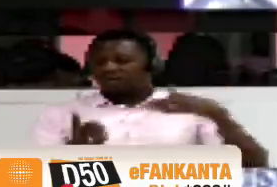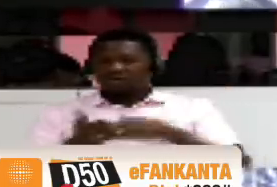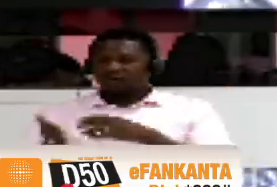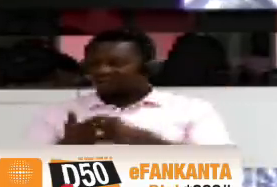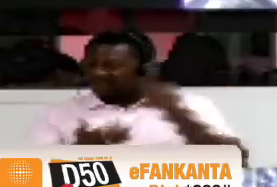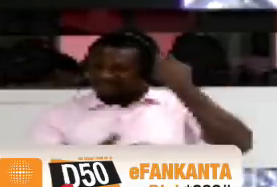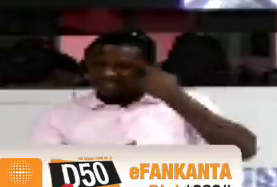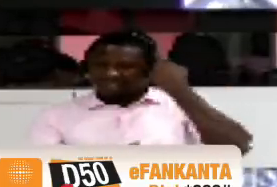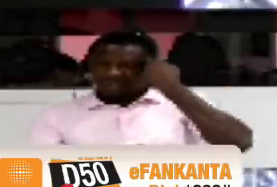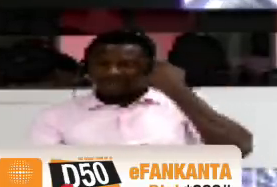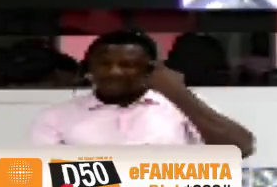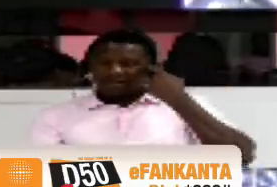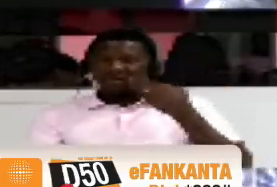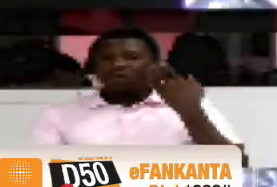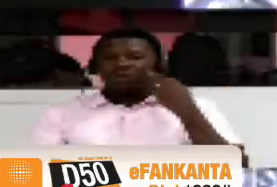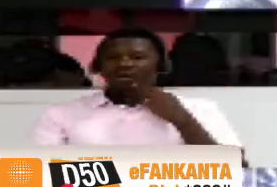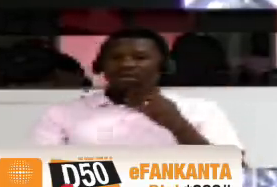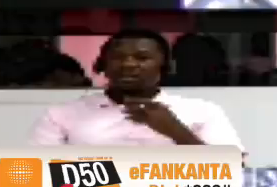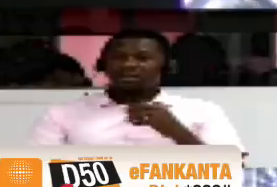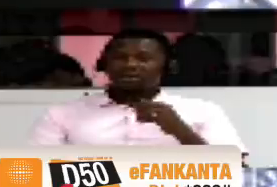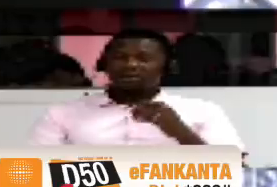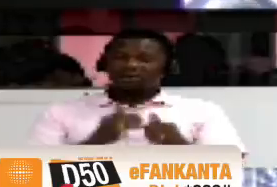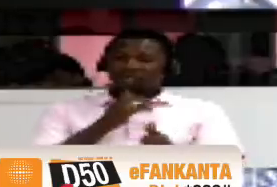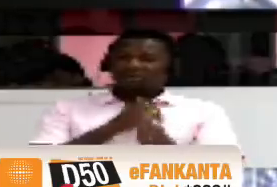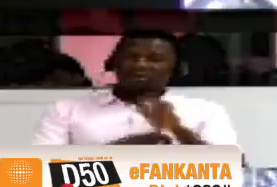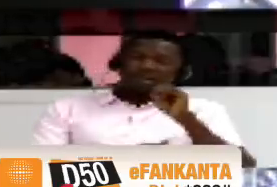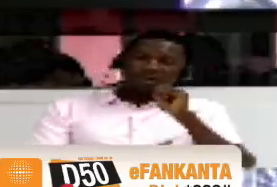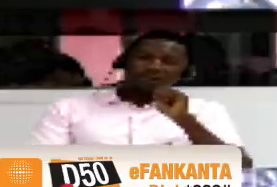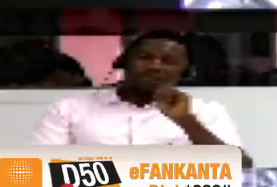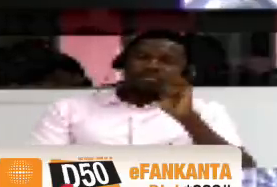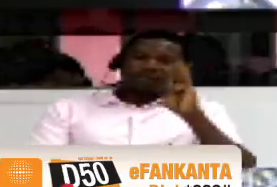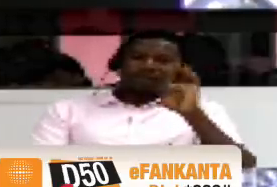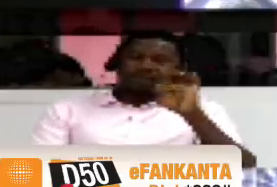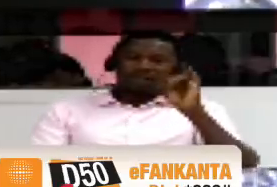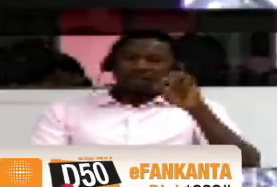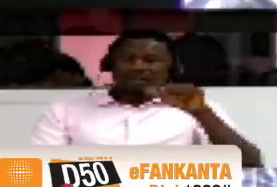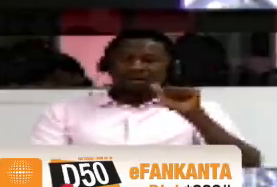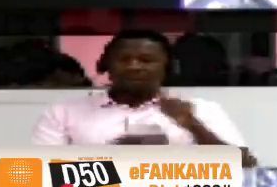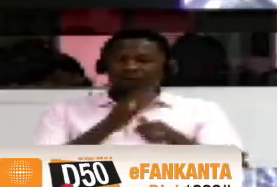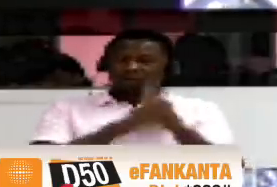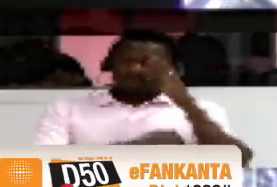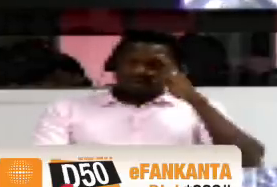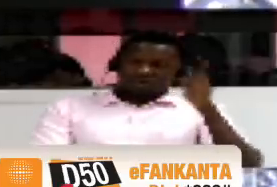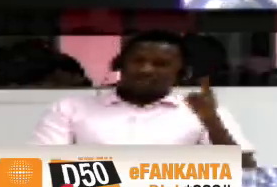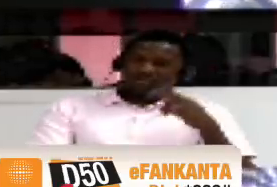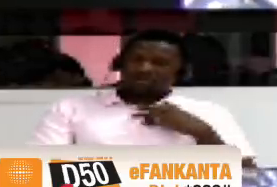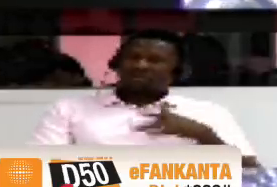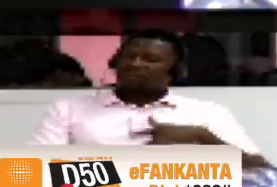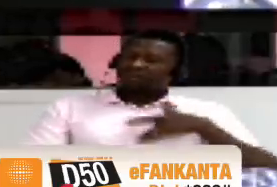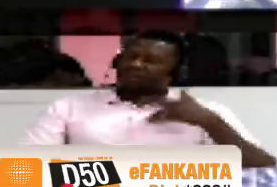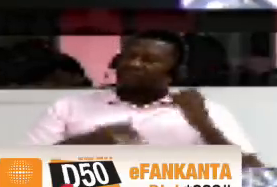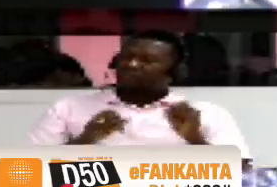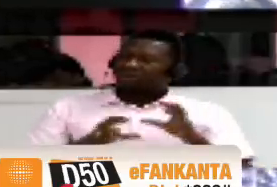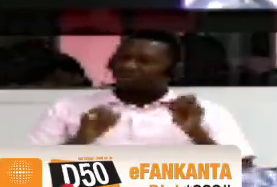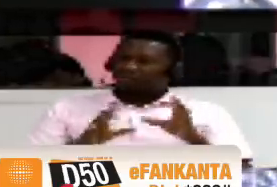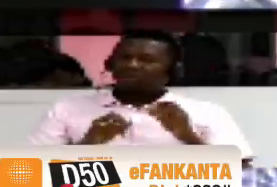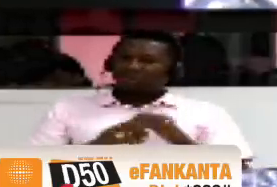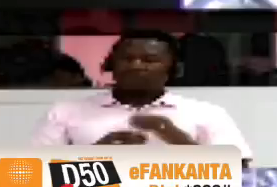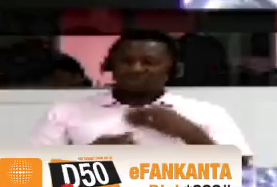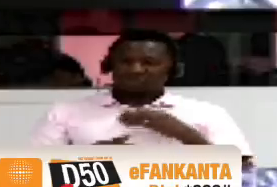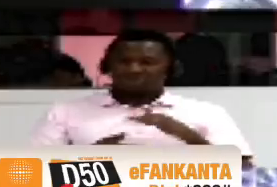Ibrahim came home that day, he was in a lot of pain. Exactly. That's the information you received from Alaji.